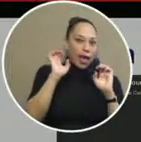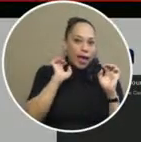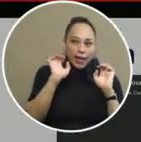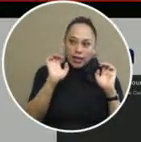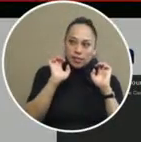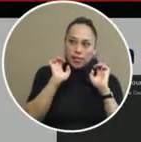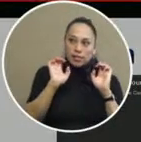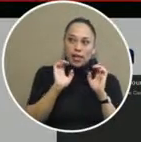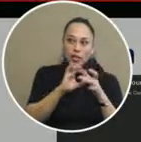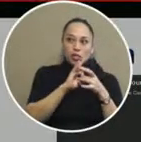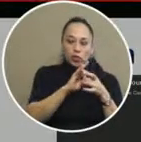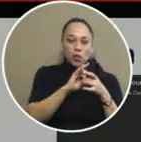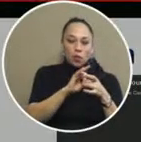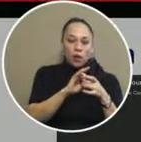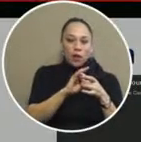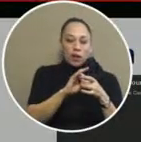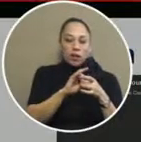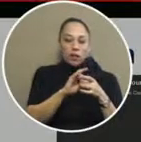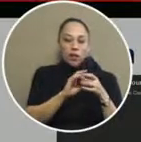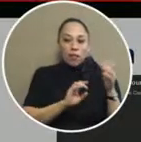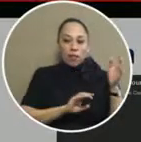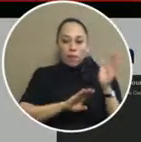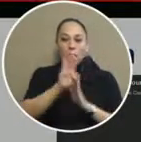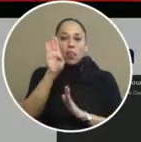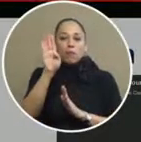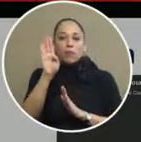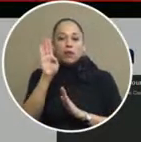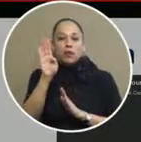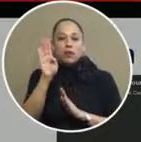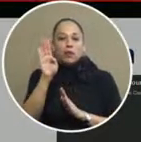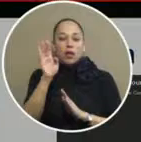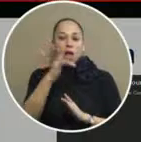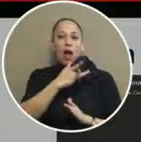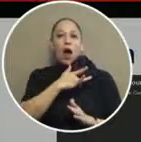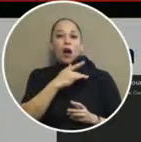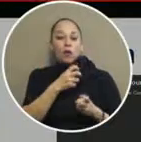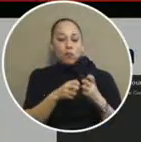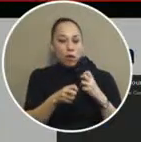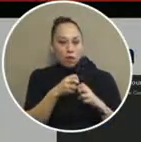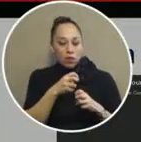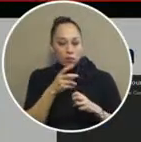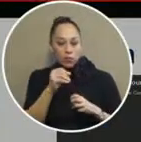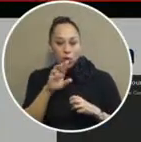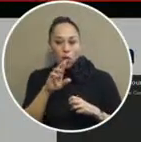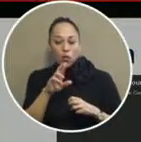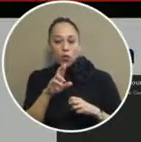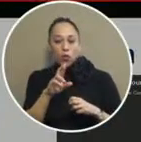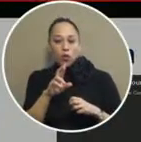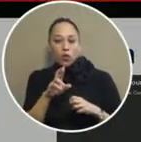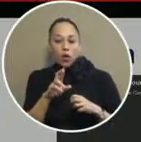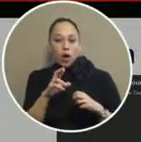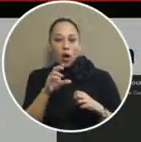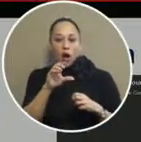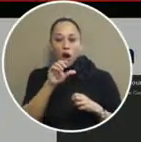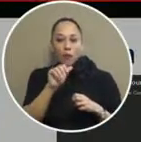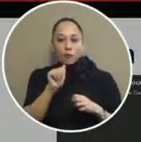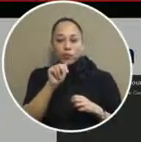do with developing heart disease or coronary artery